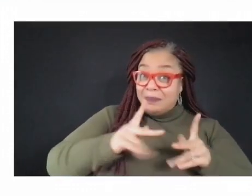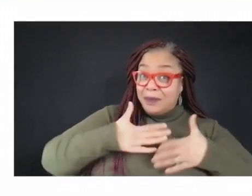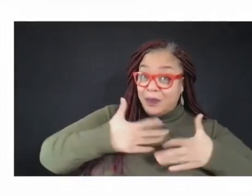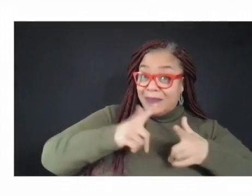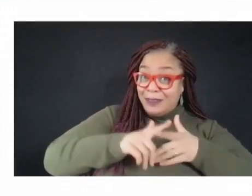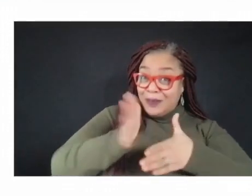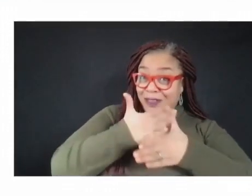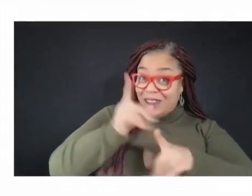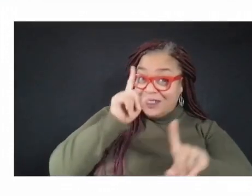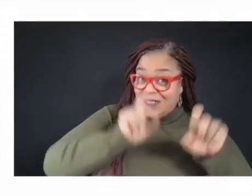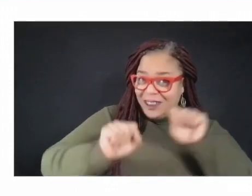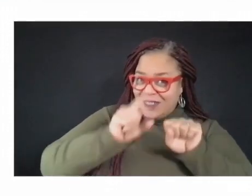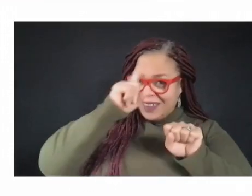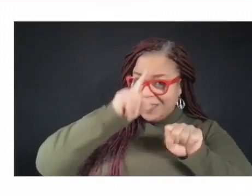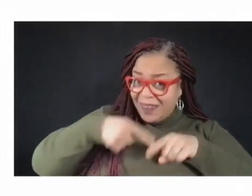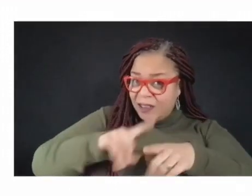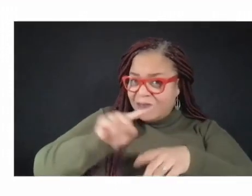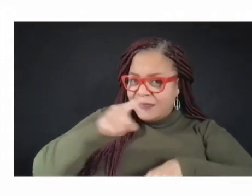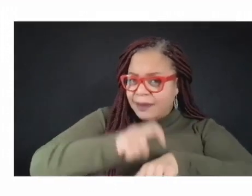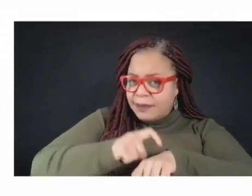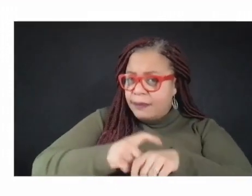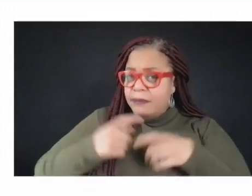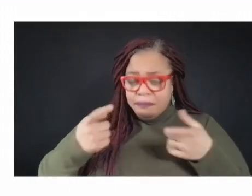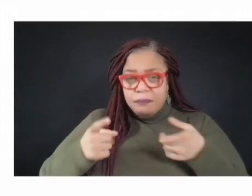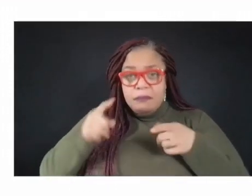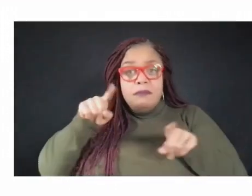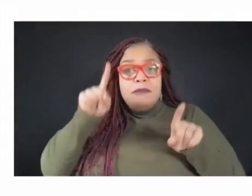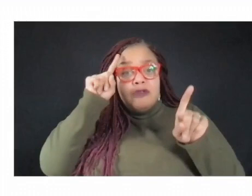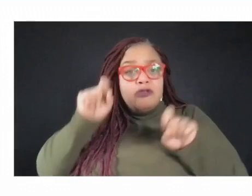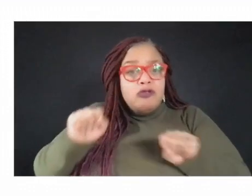that all levels of government have